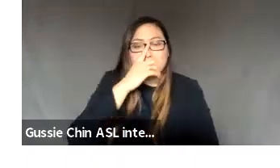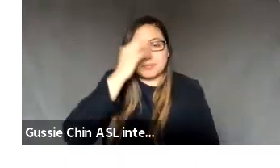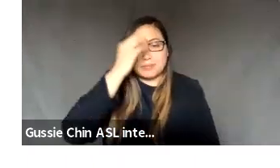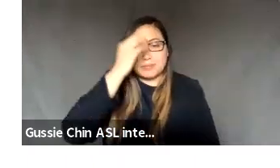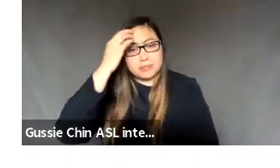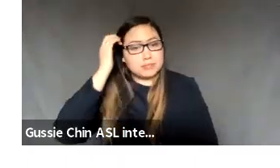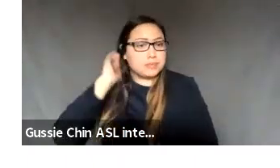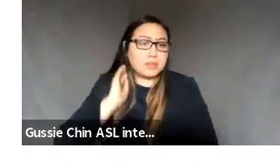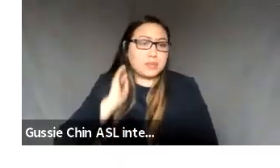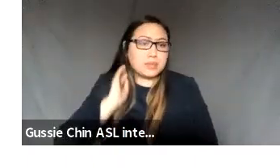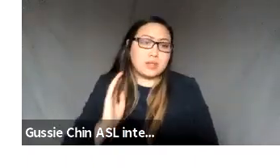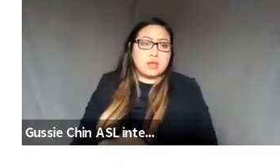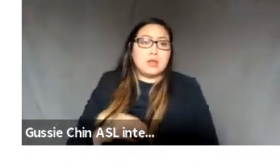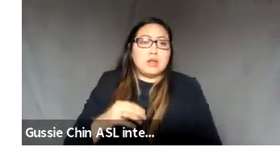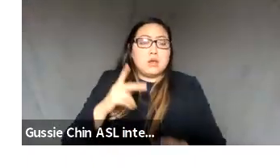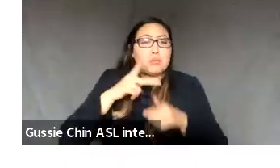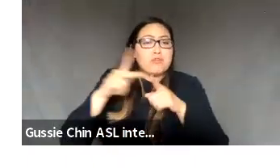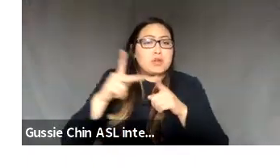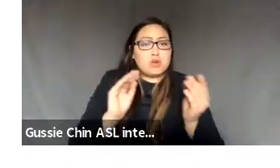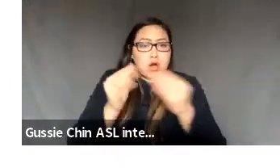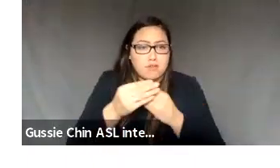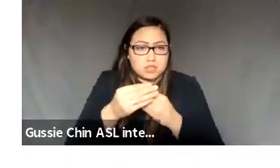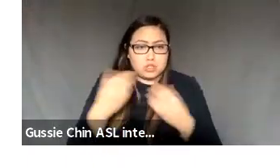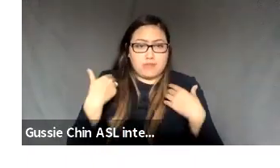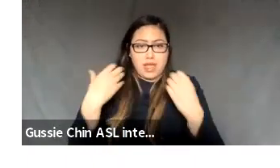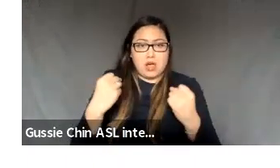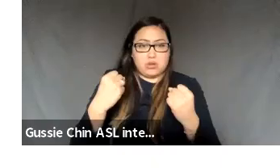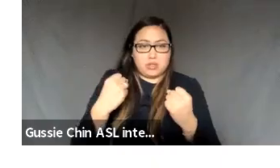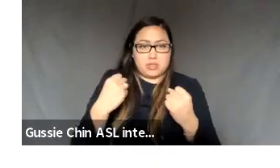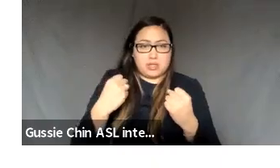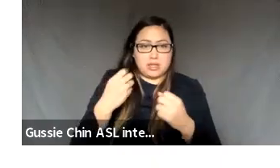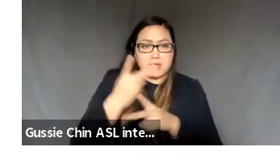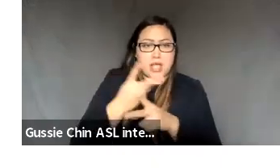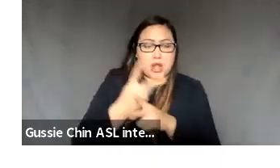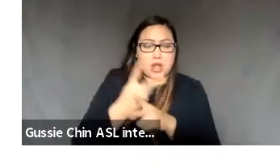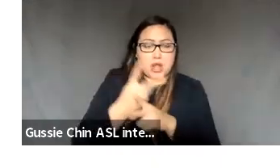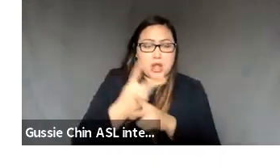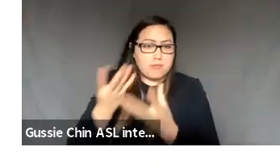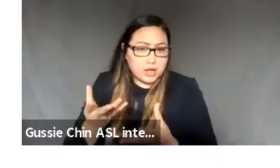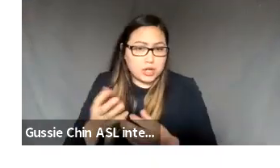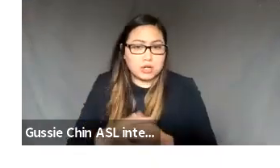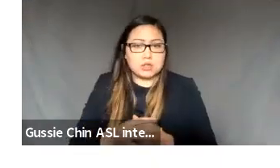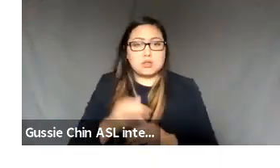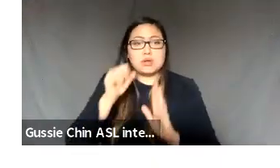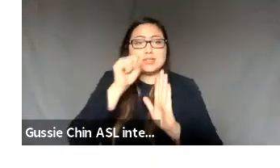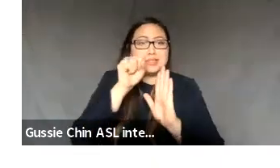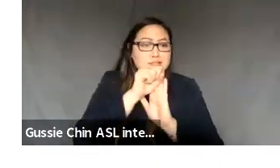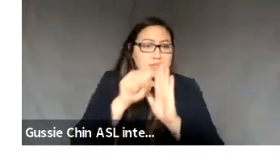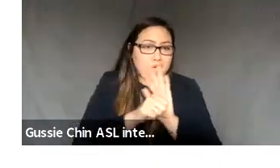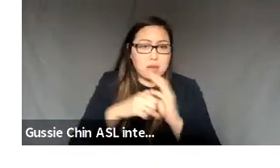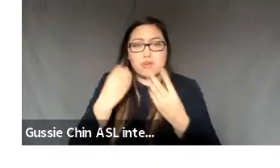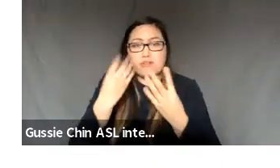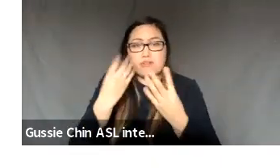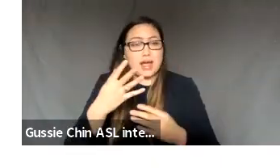where a professional office of healthcare providers is, where the state regulated professional provides physical or mental